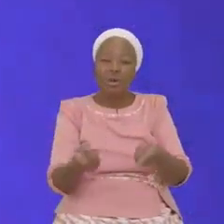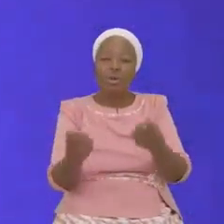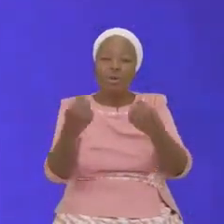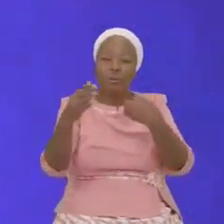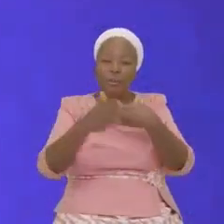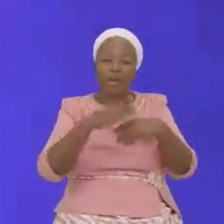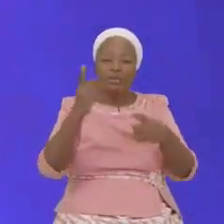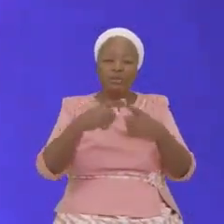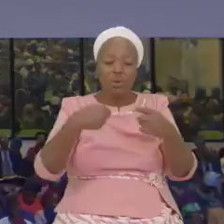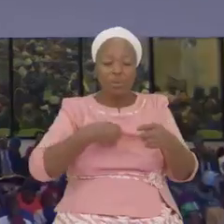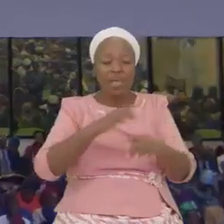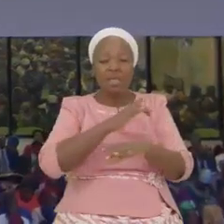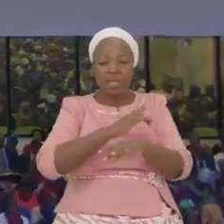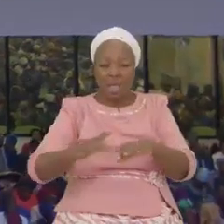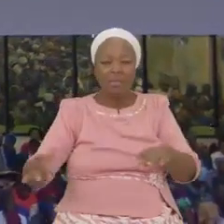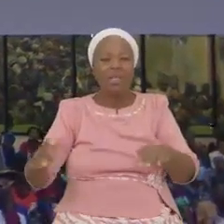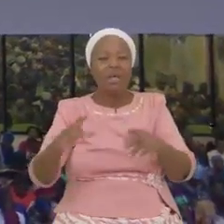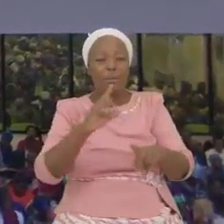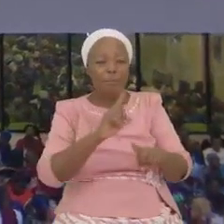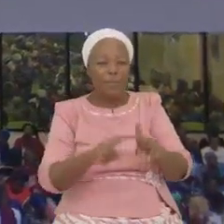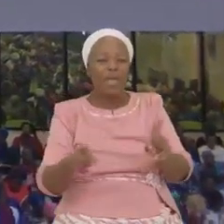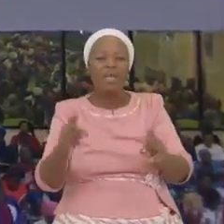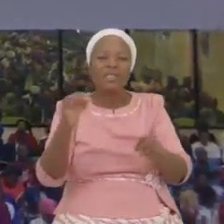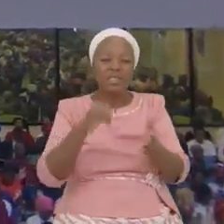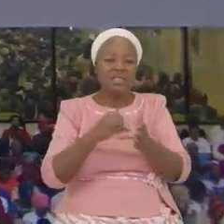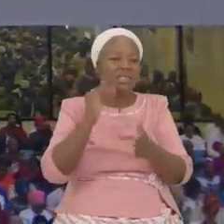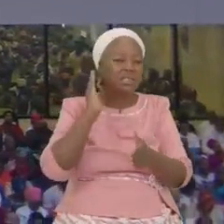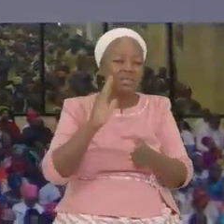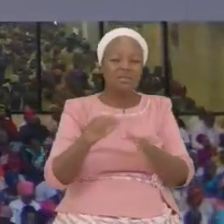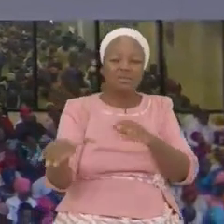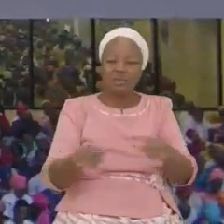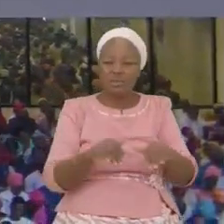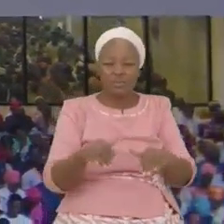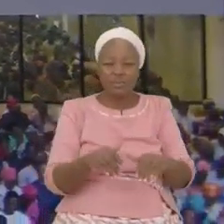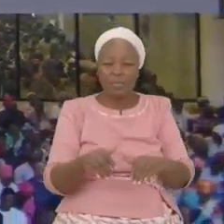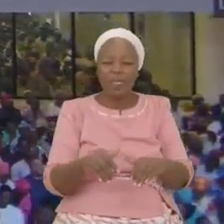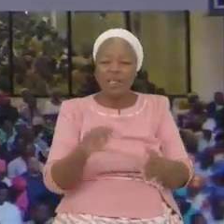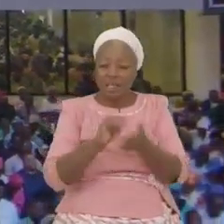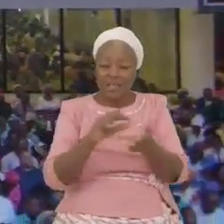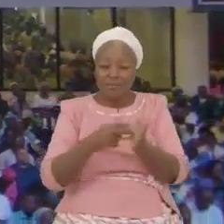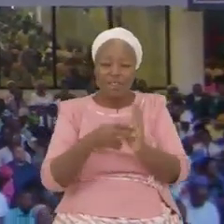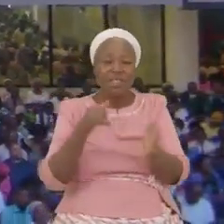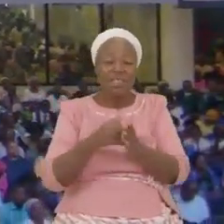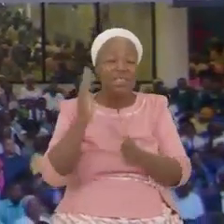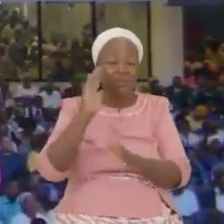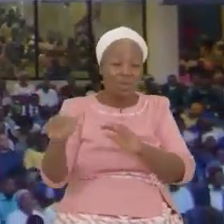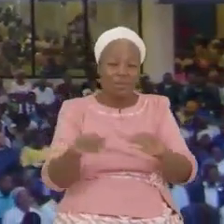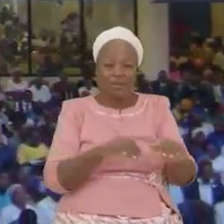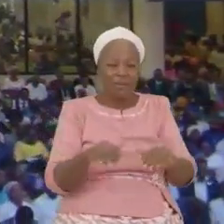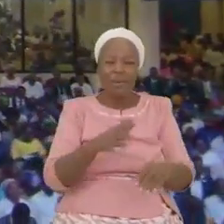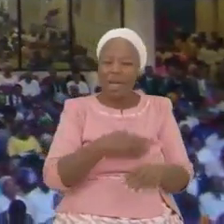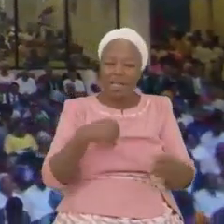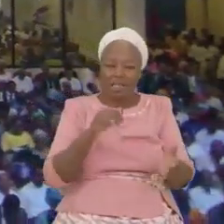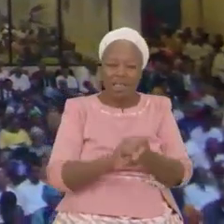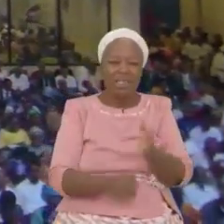me void, but it shall accomplish. That means it shall perform that which I